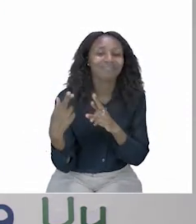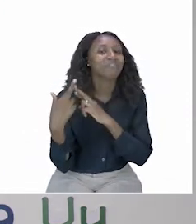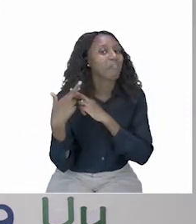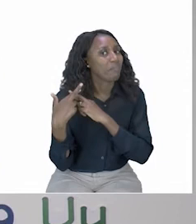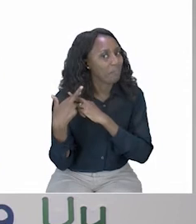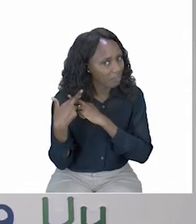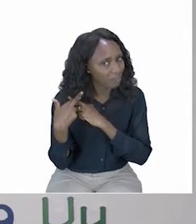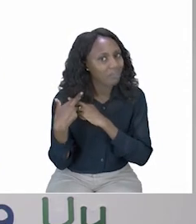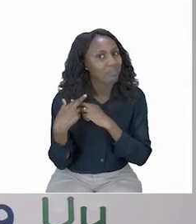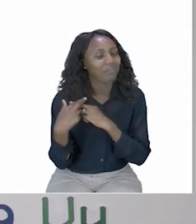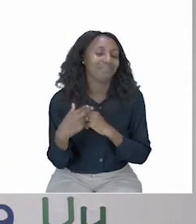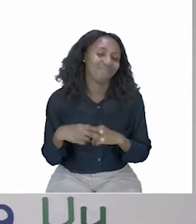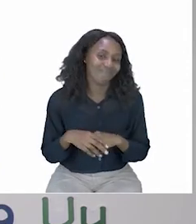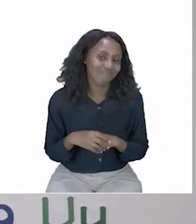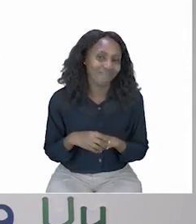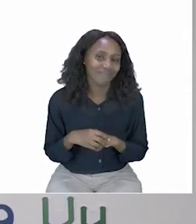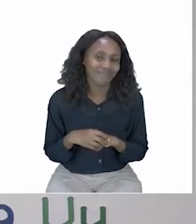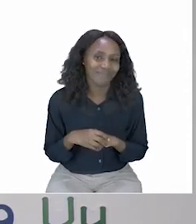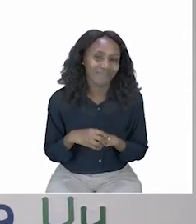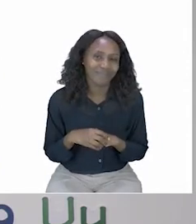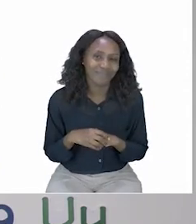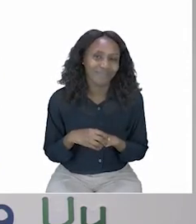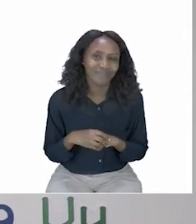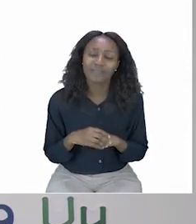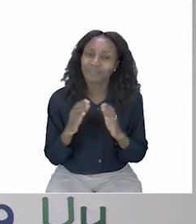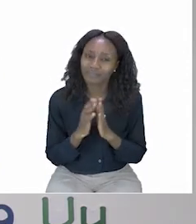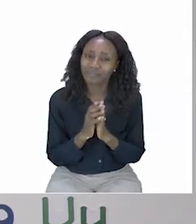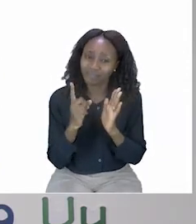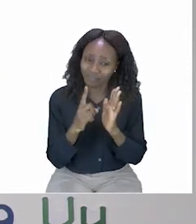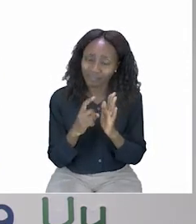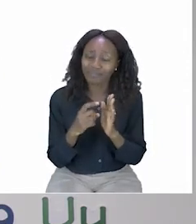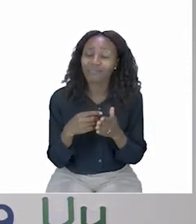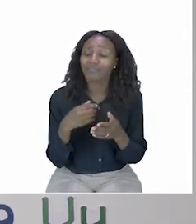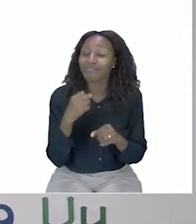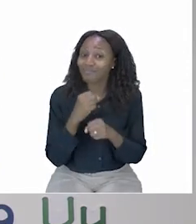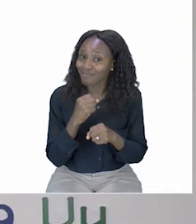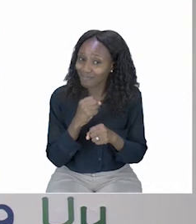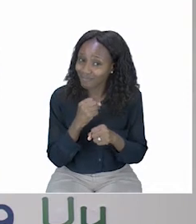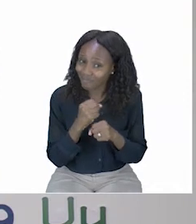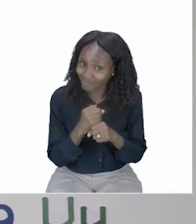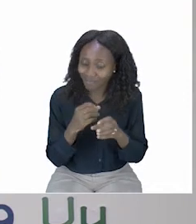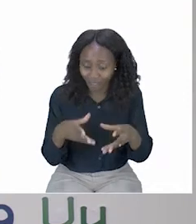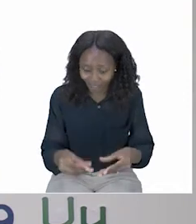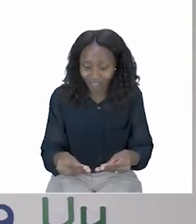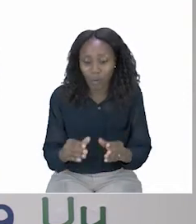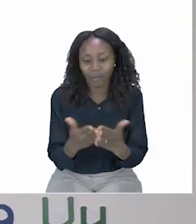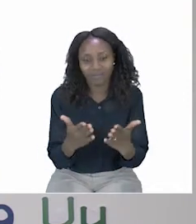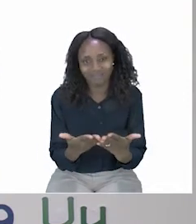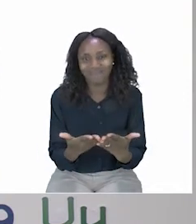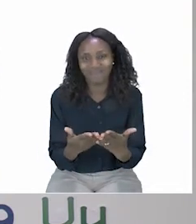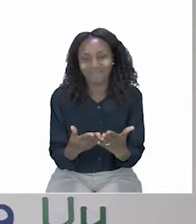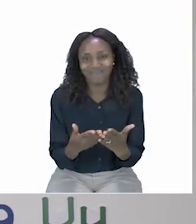staying safe from coronavirus. Make sure that your sanitizer is dry on your hands before you touch